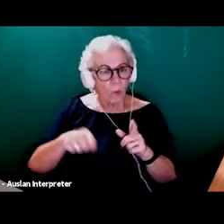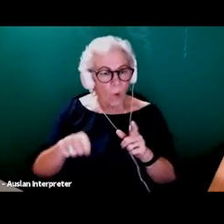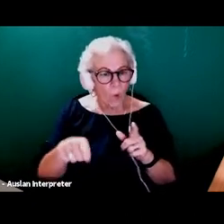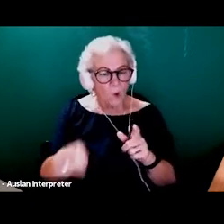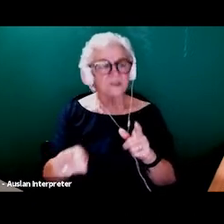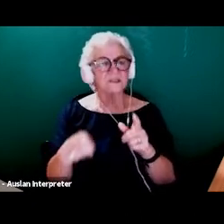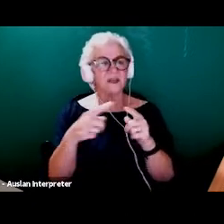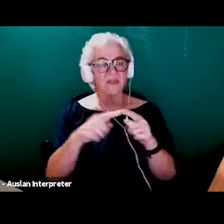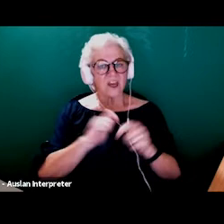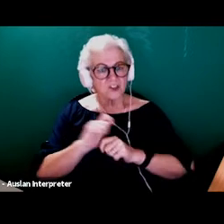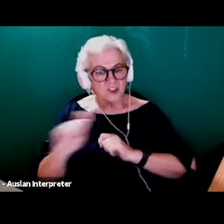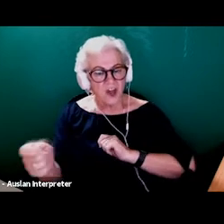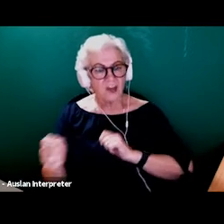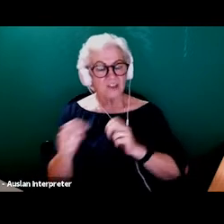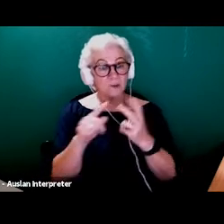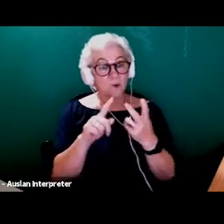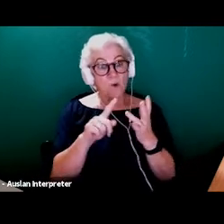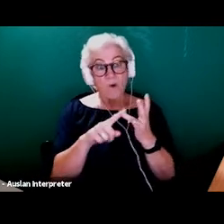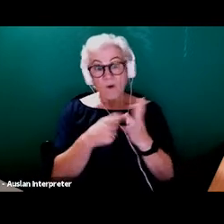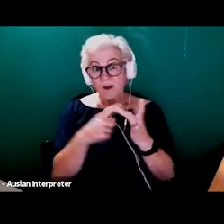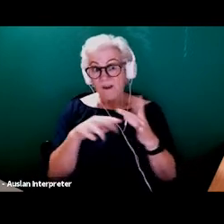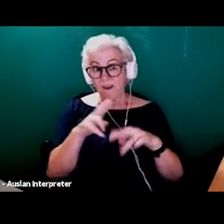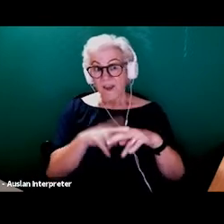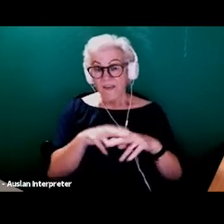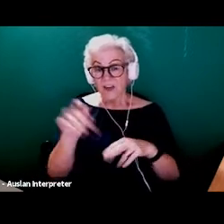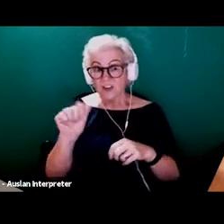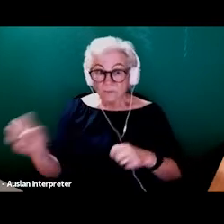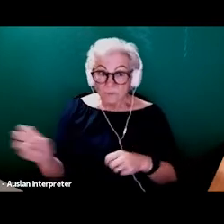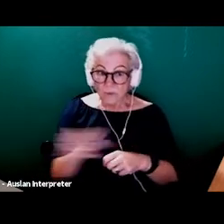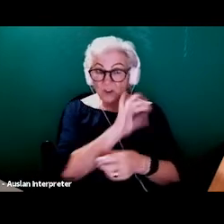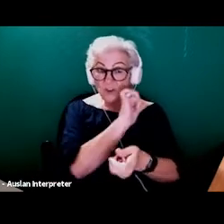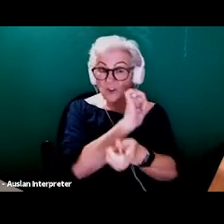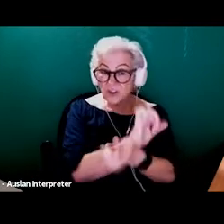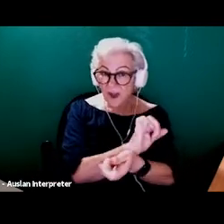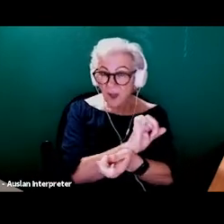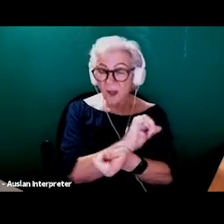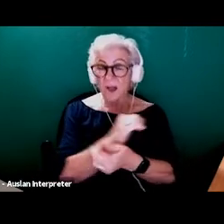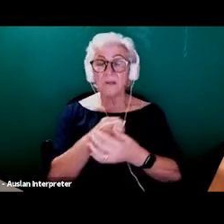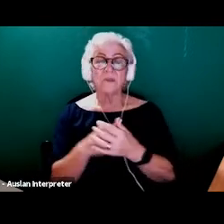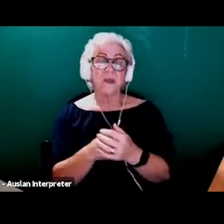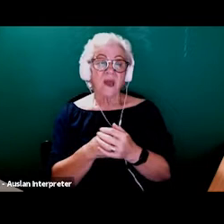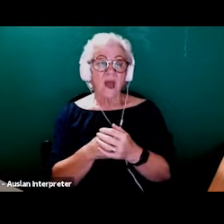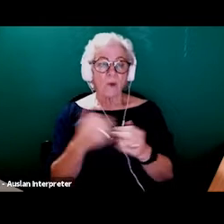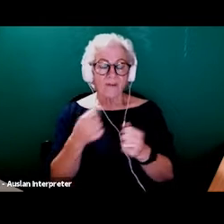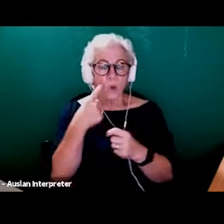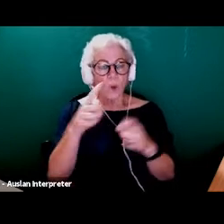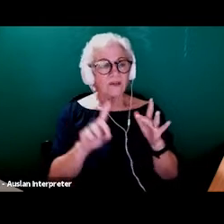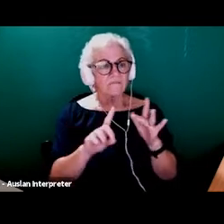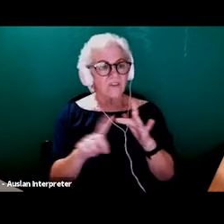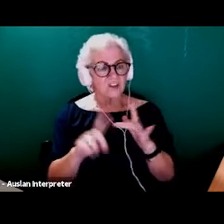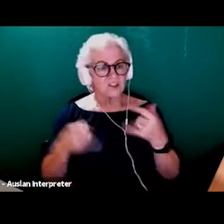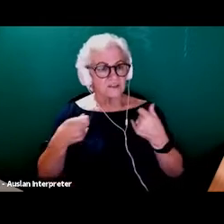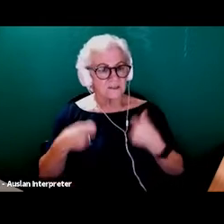their charges and also whether or not they've experienced incarceration. We've also looked at infectious disease and